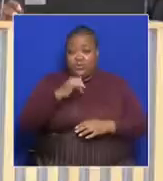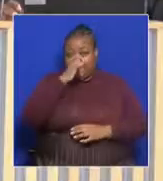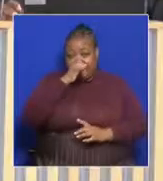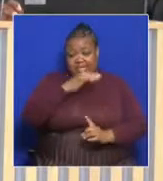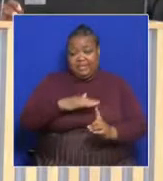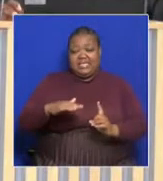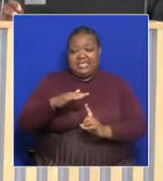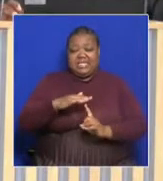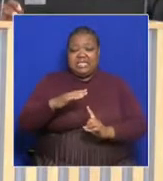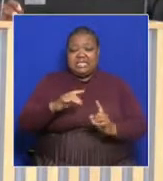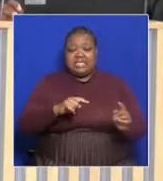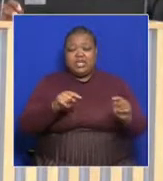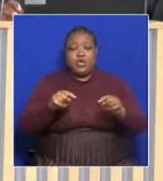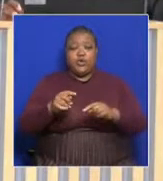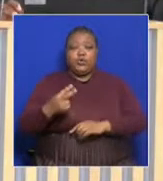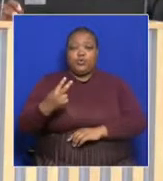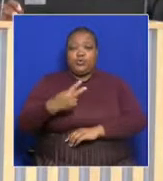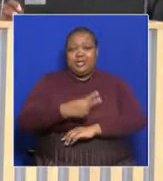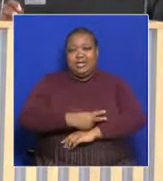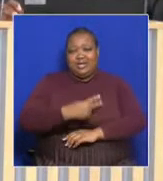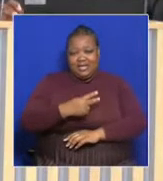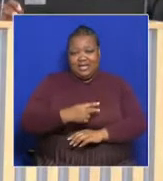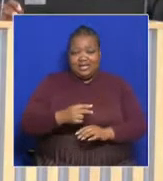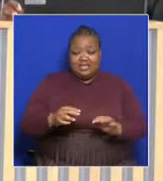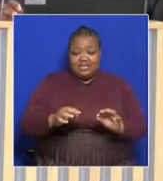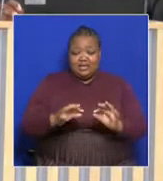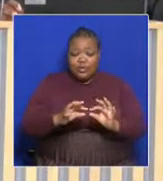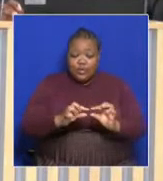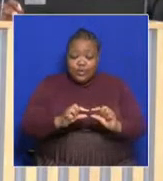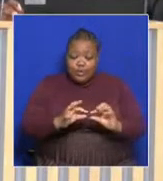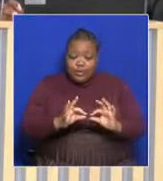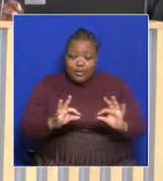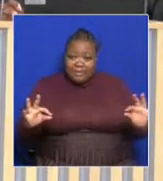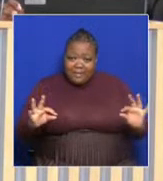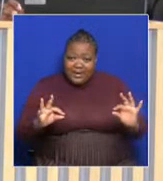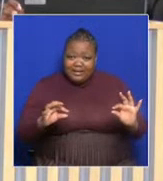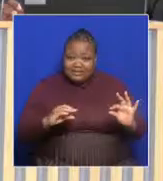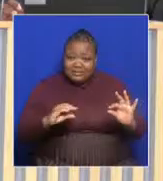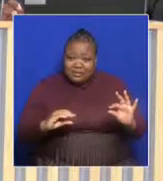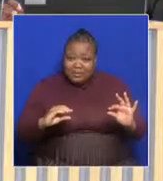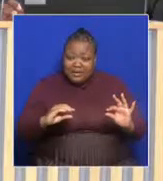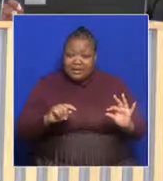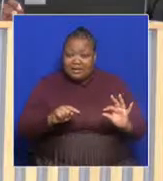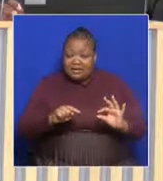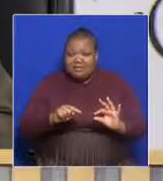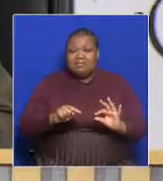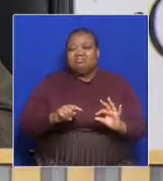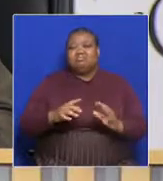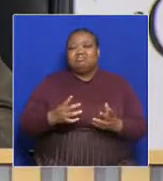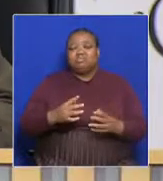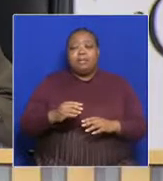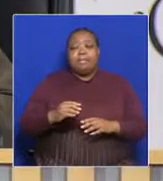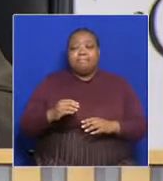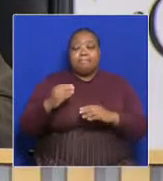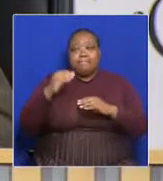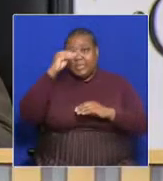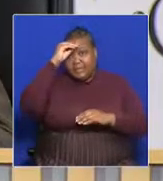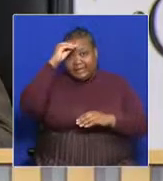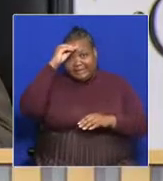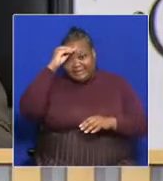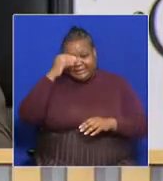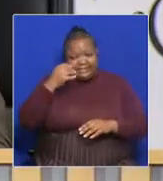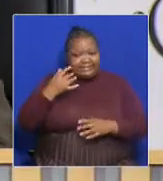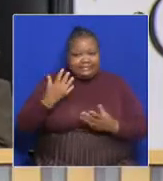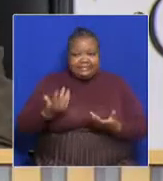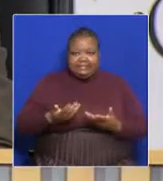remove 8 tons of copper, the police is not logistically equipped, even with large amounts of drugs. So you're having now to request